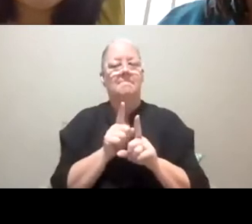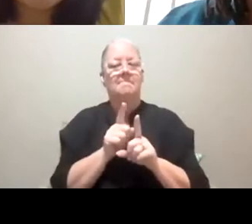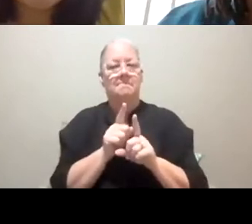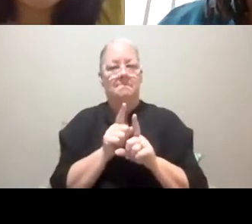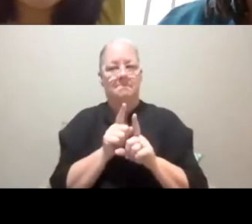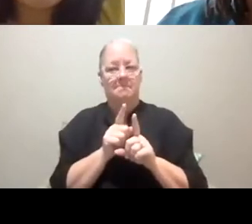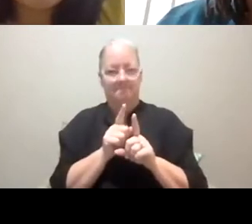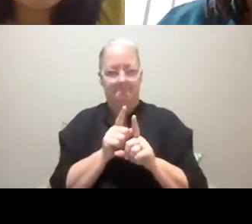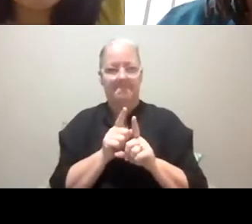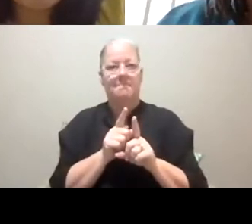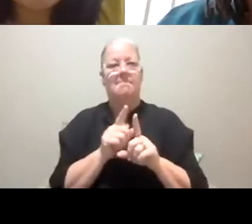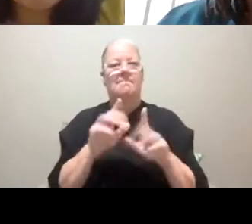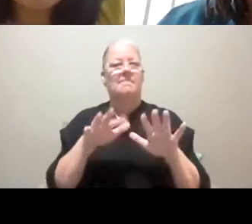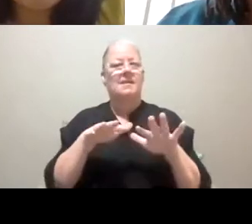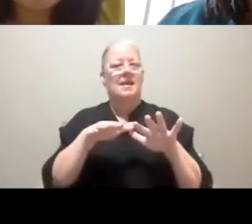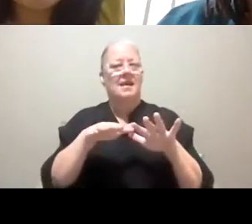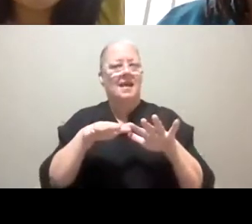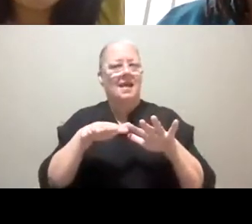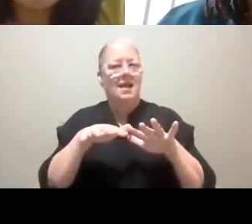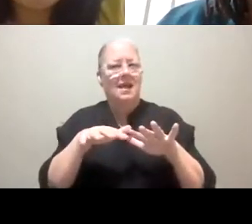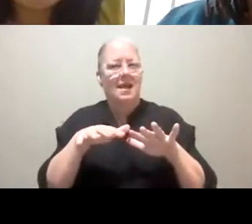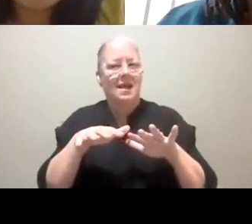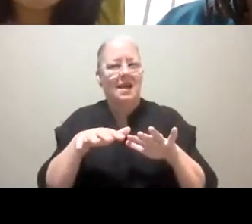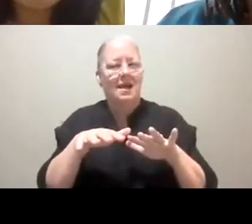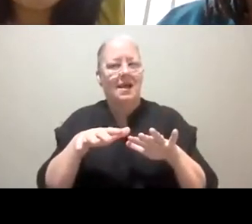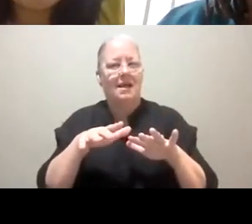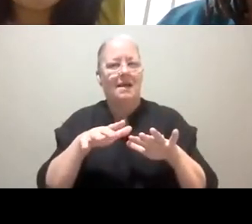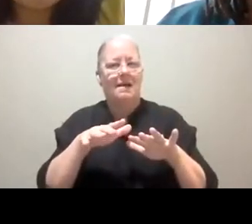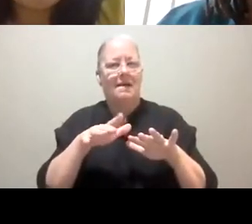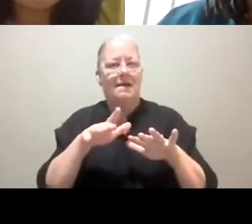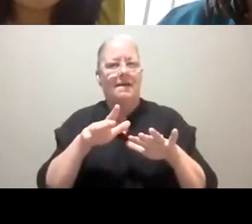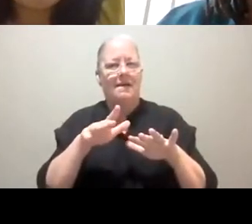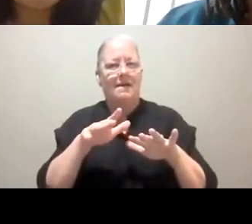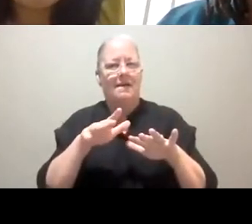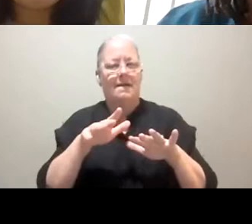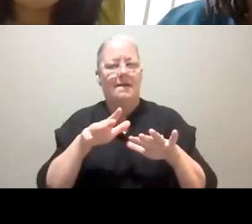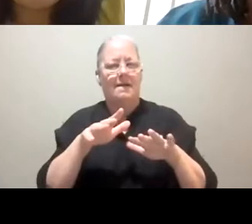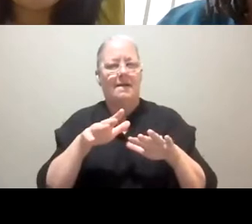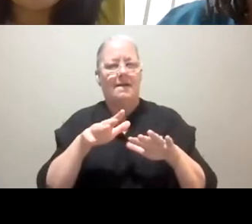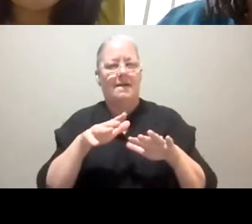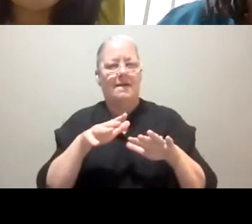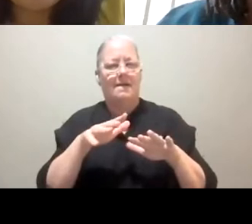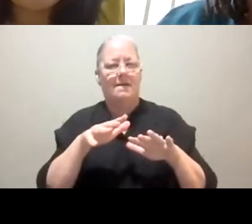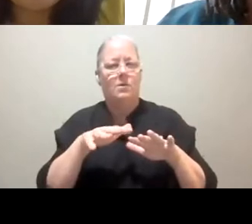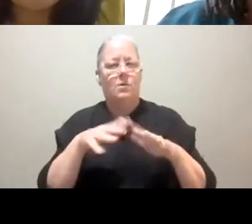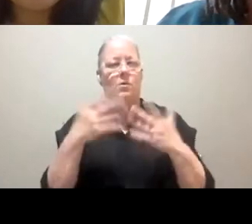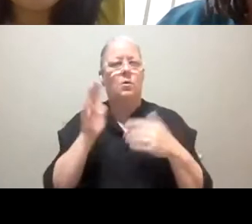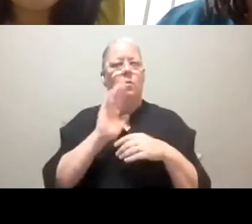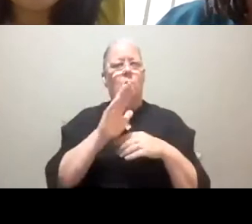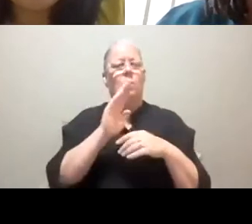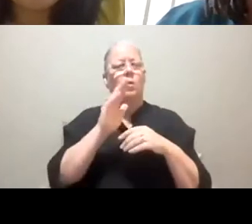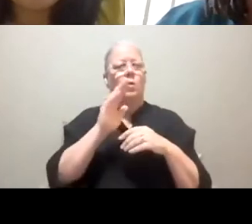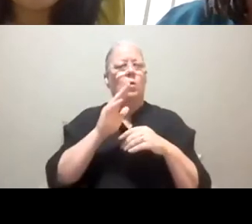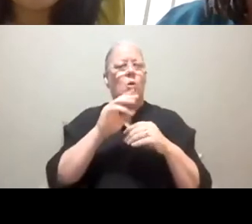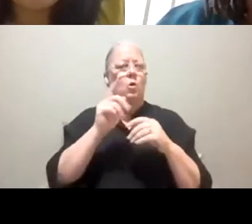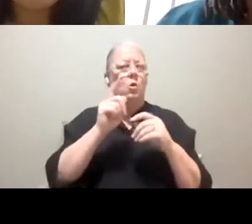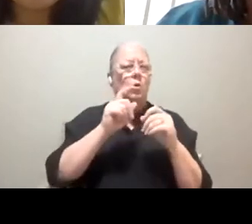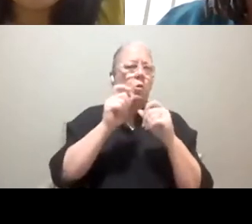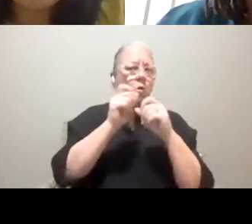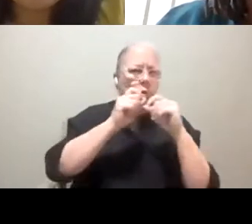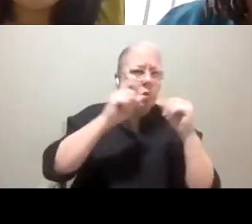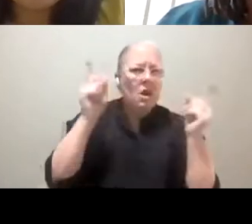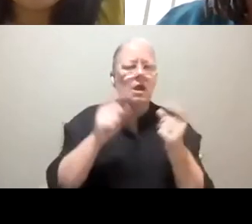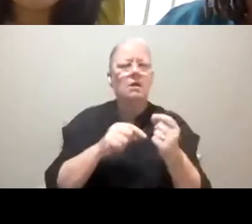channels? And I'll take that with Lauren's other question. What are the considerations